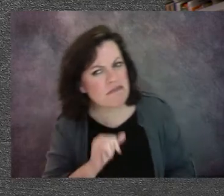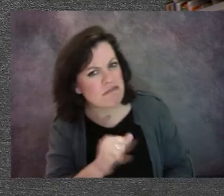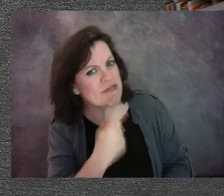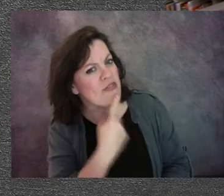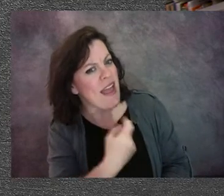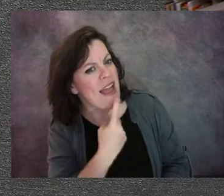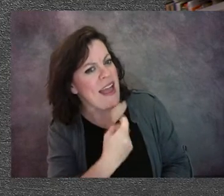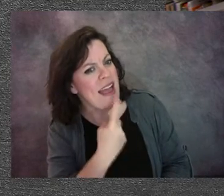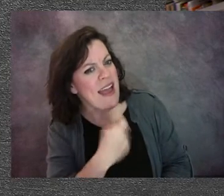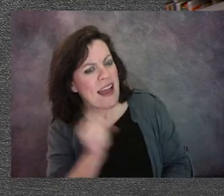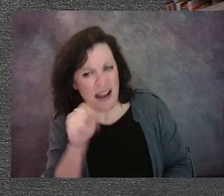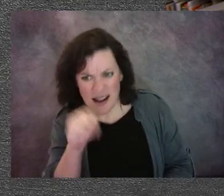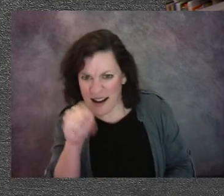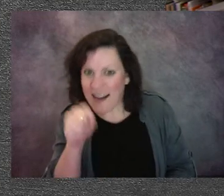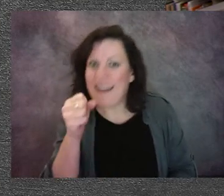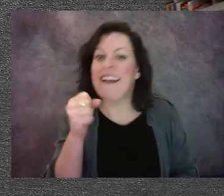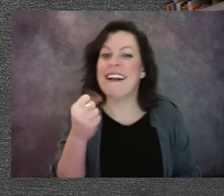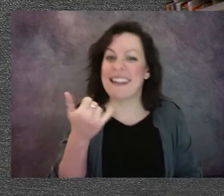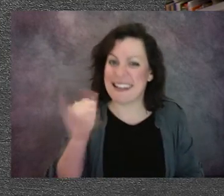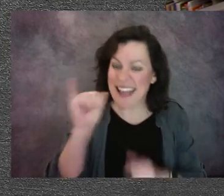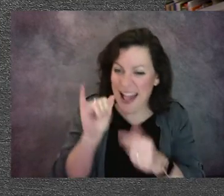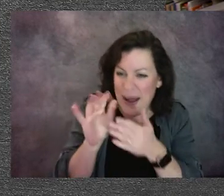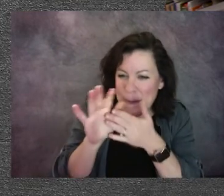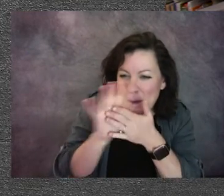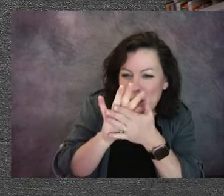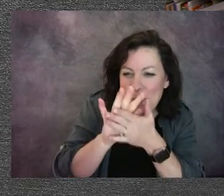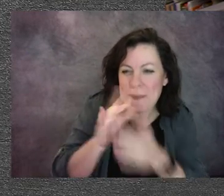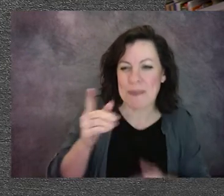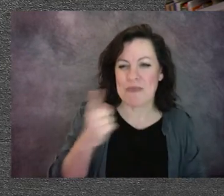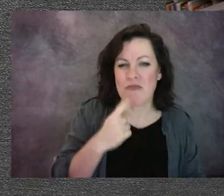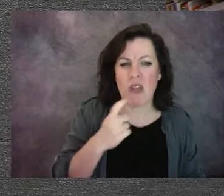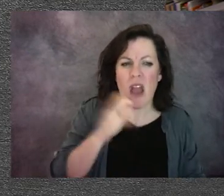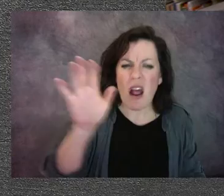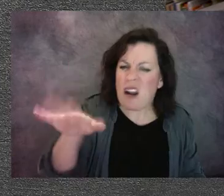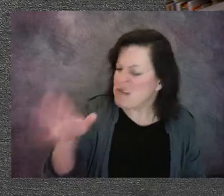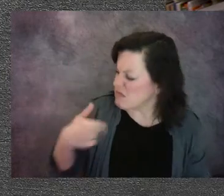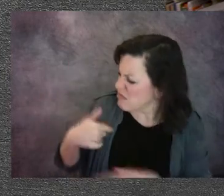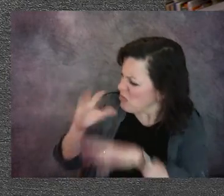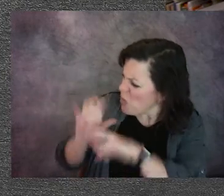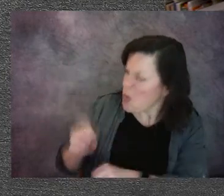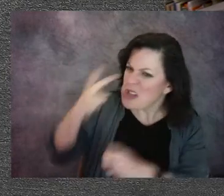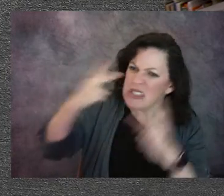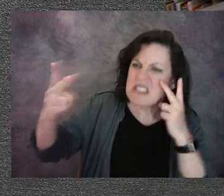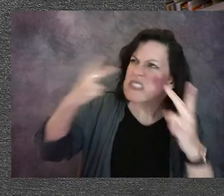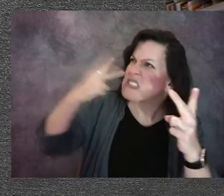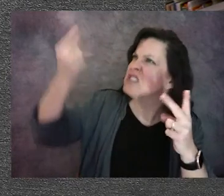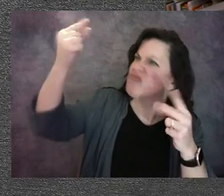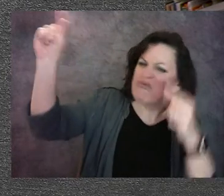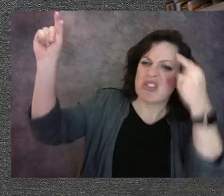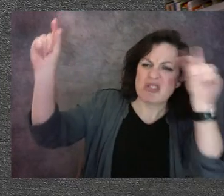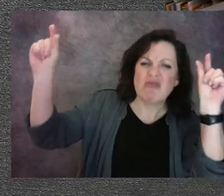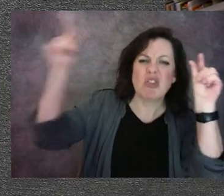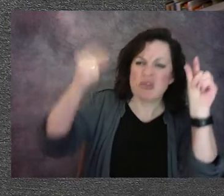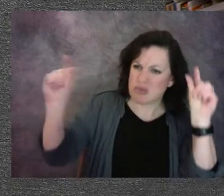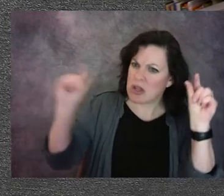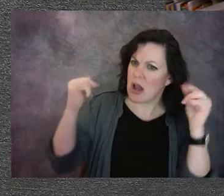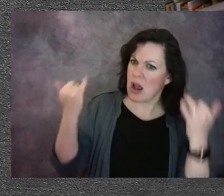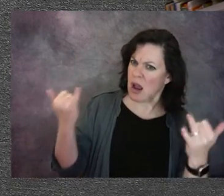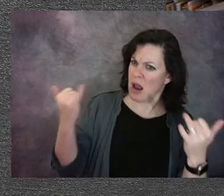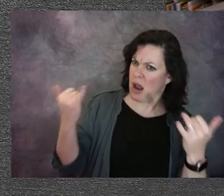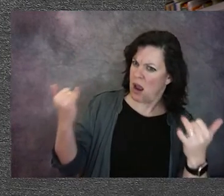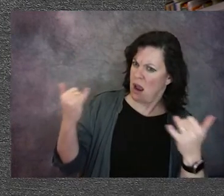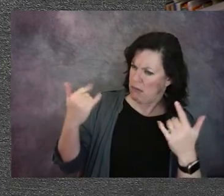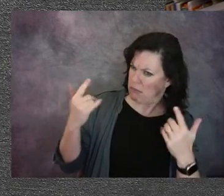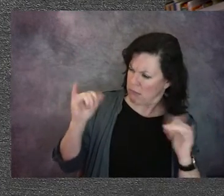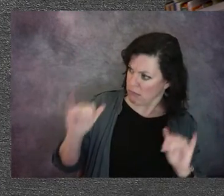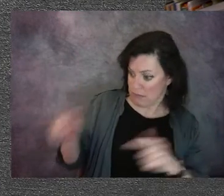that? Red. Red is in there. So I'm used to seeing green leaves on the trees. Those are all the